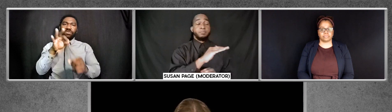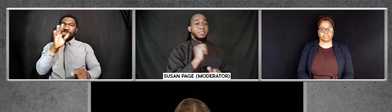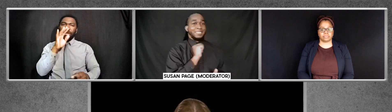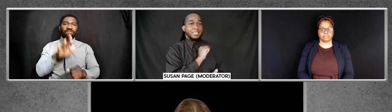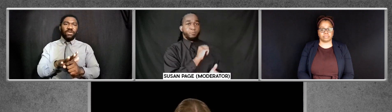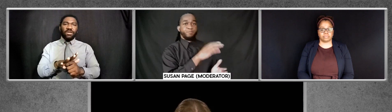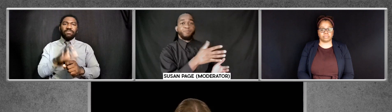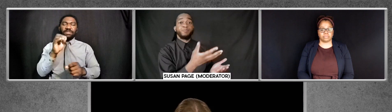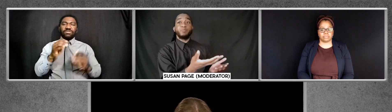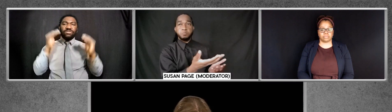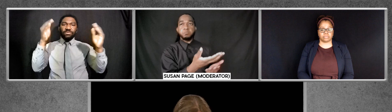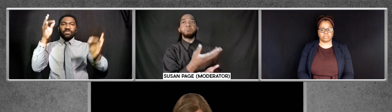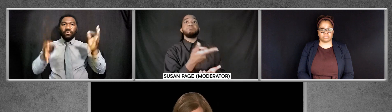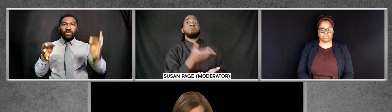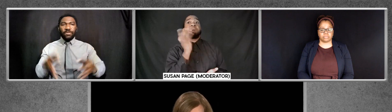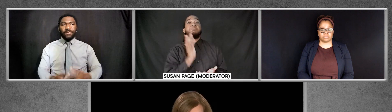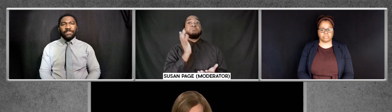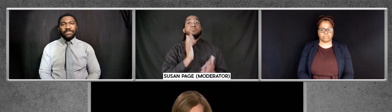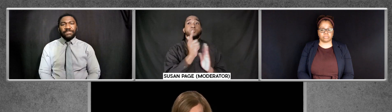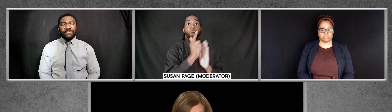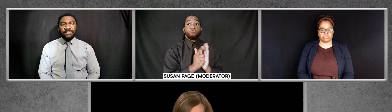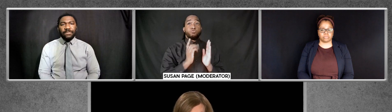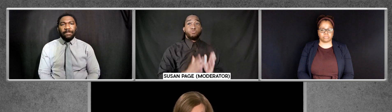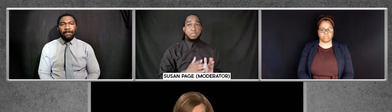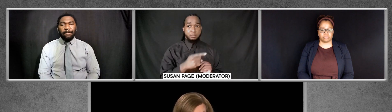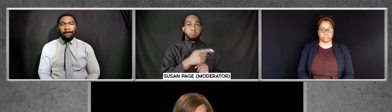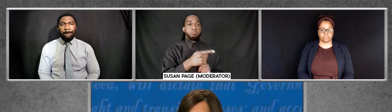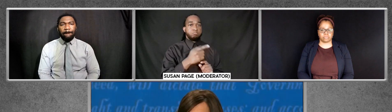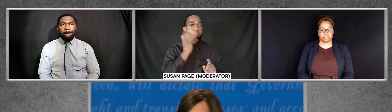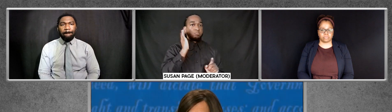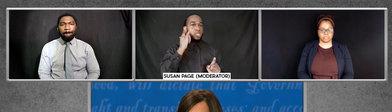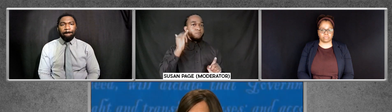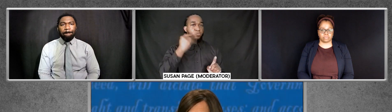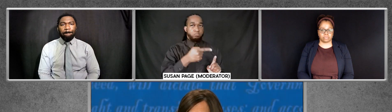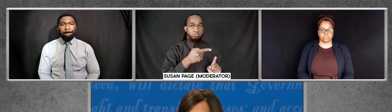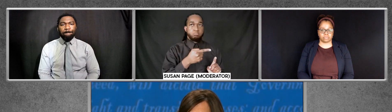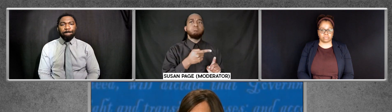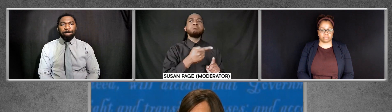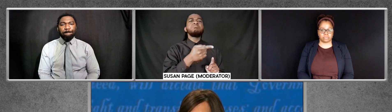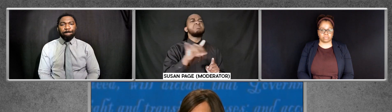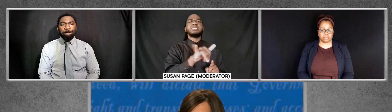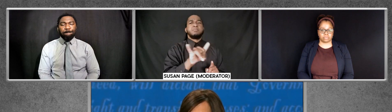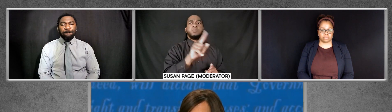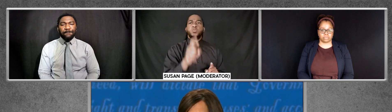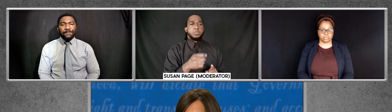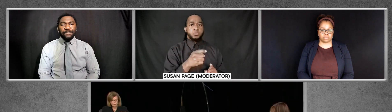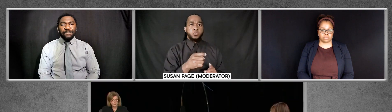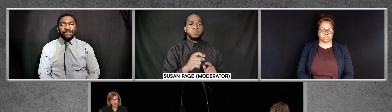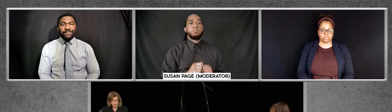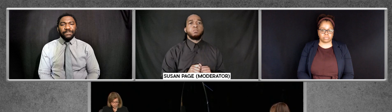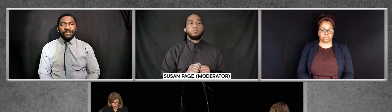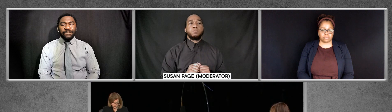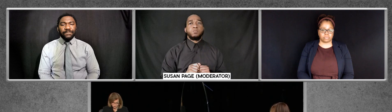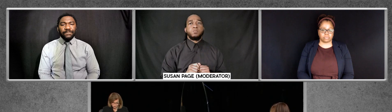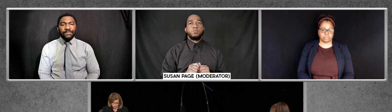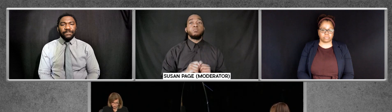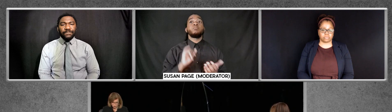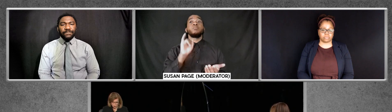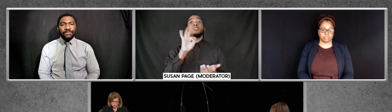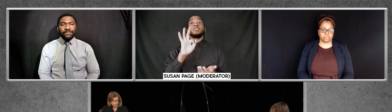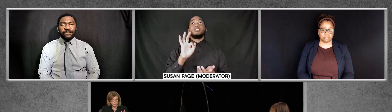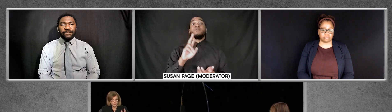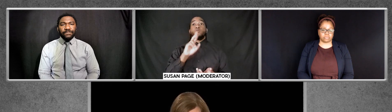and former Attorney General of California. So let me ask you a parallel question to the one I posed to the Vice President. If Roe v. Wade is